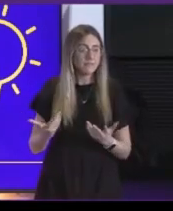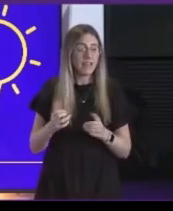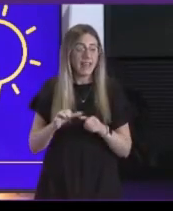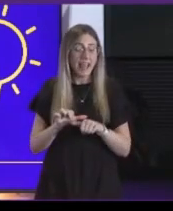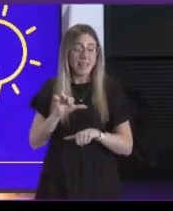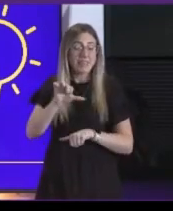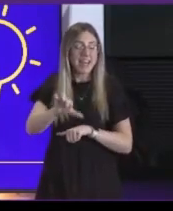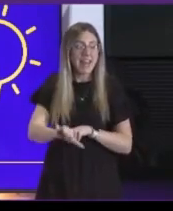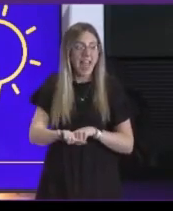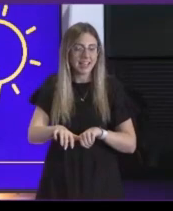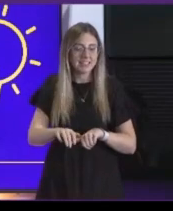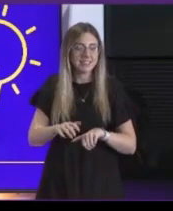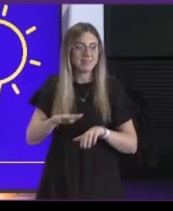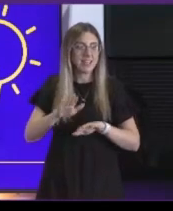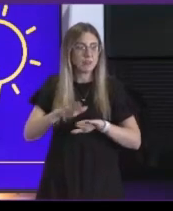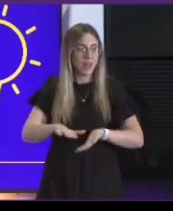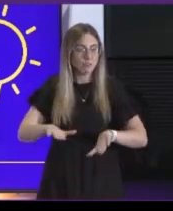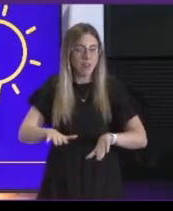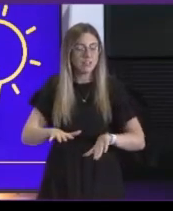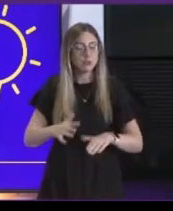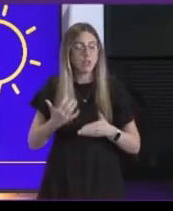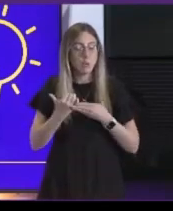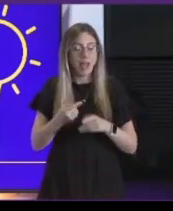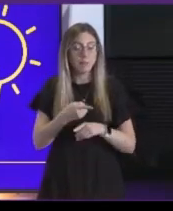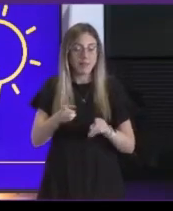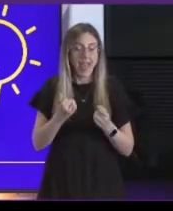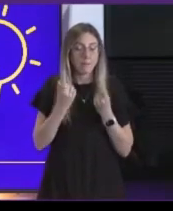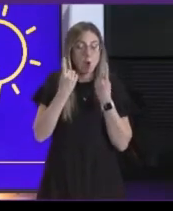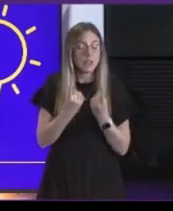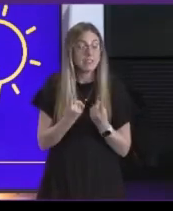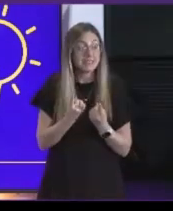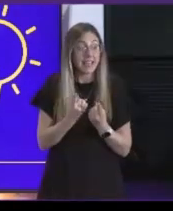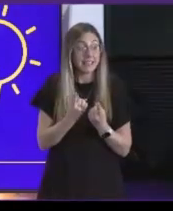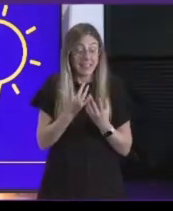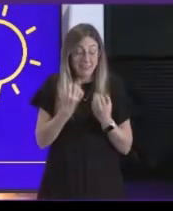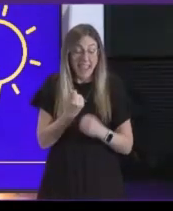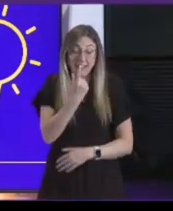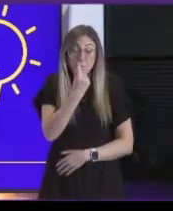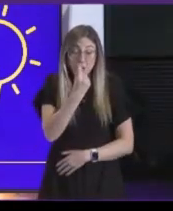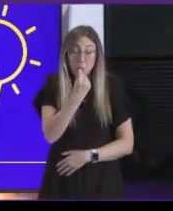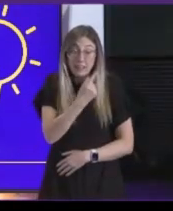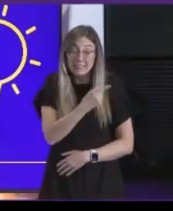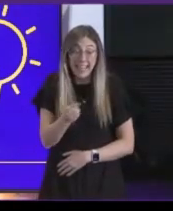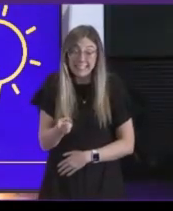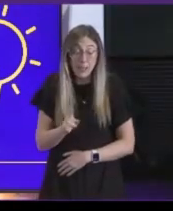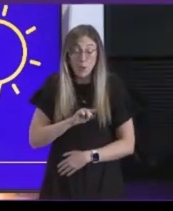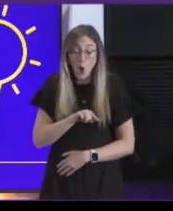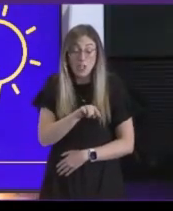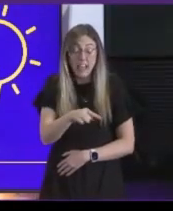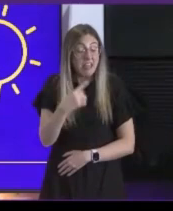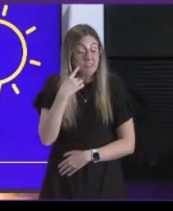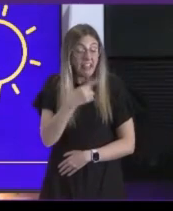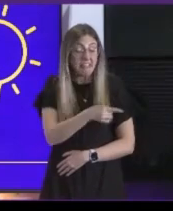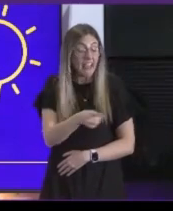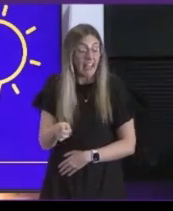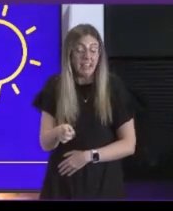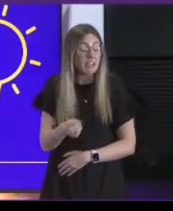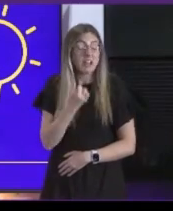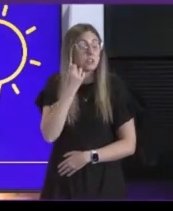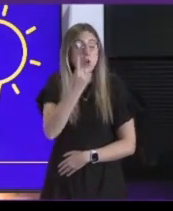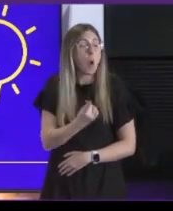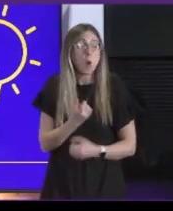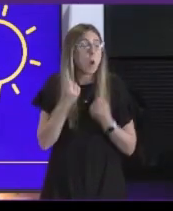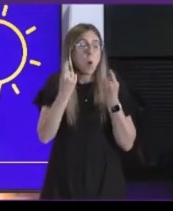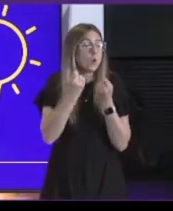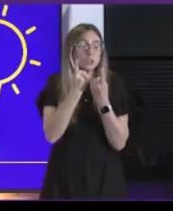next generation and helping them understand that they have possibilities? Because that's still not understood in some of the schools that